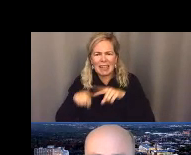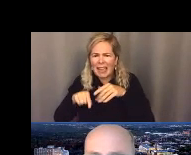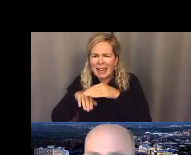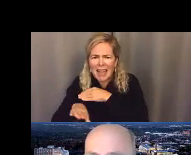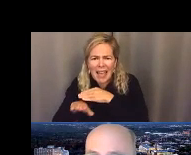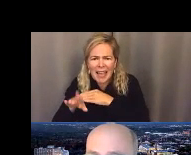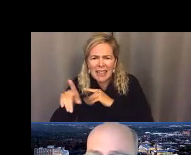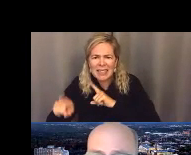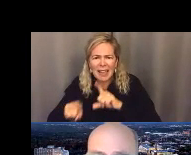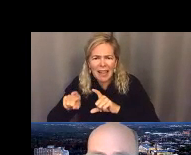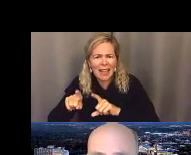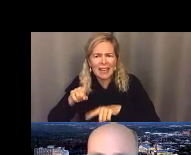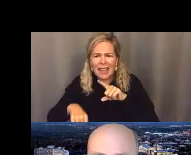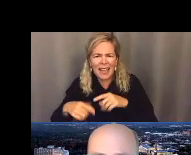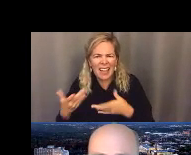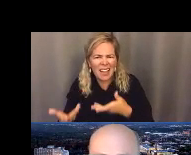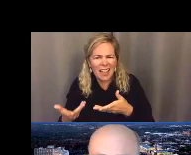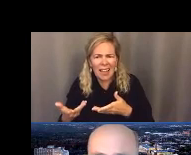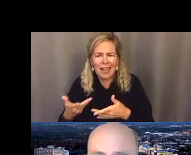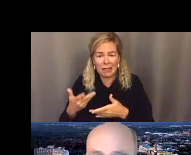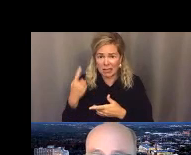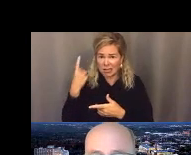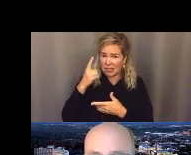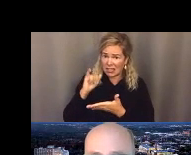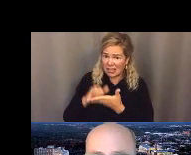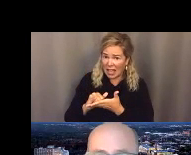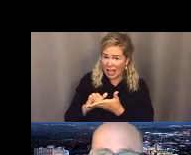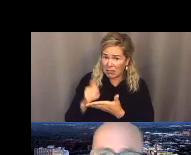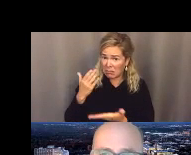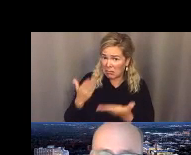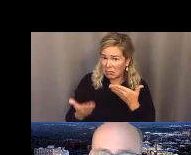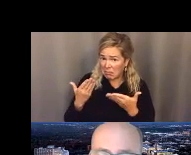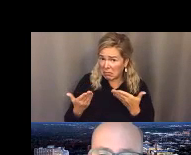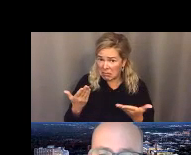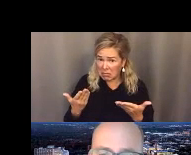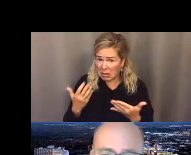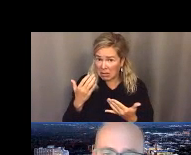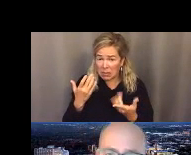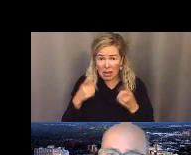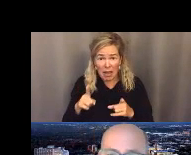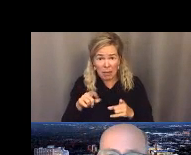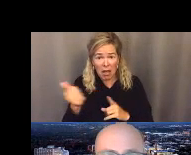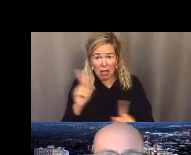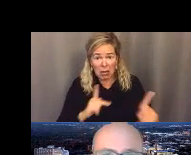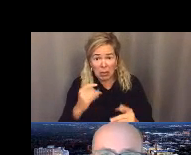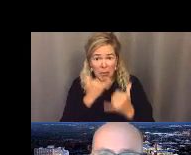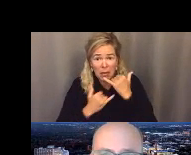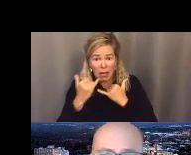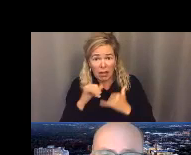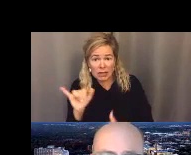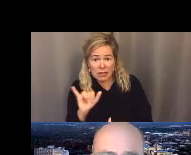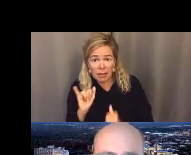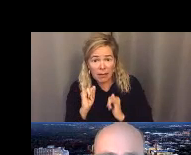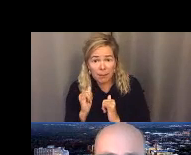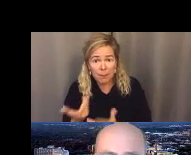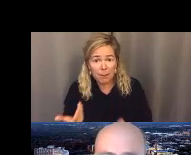access or respond to the survey, and wondered if that was perhaps a widespread glitch that kept others from responding. Yeah, I mean, frankly,